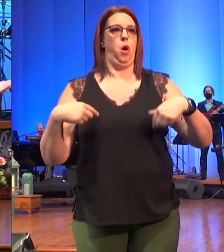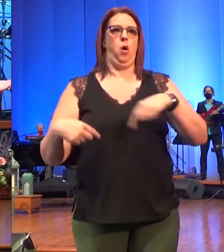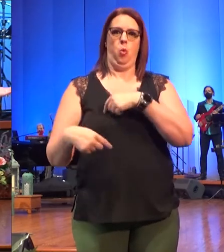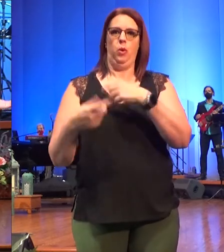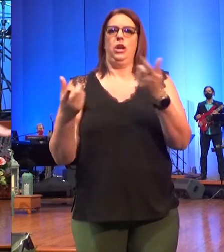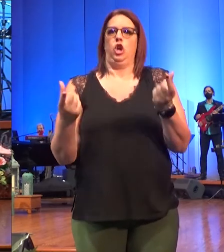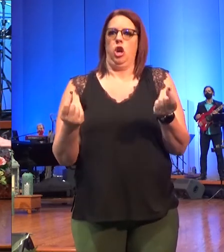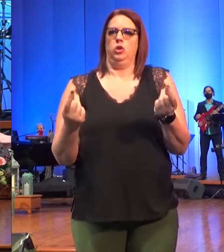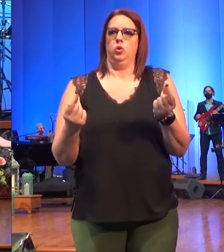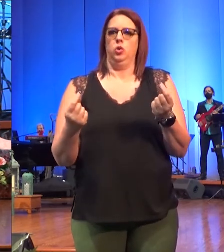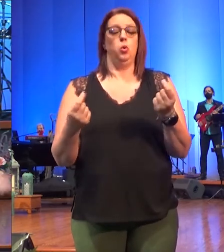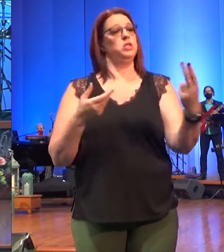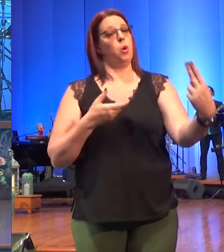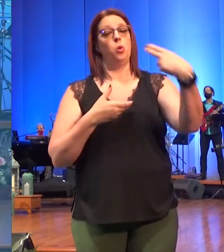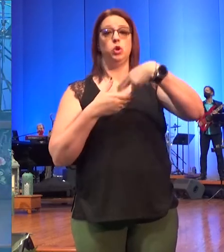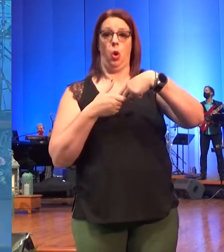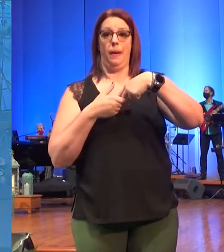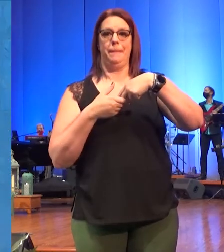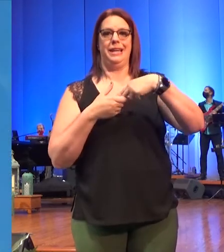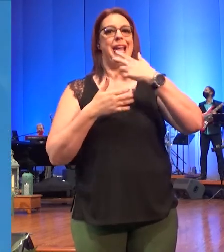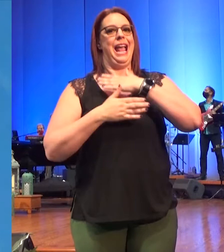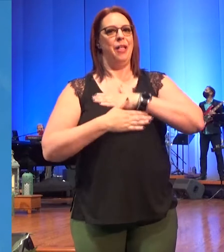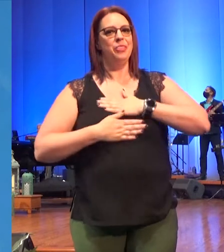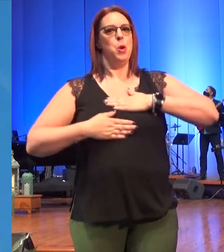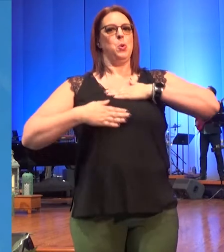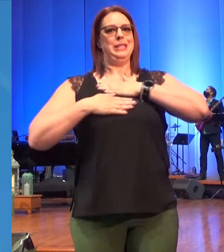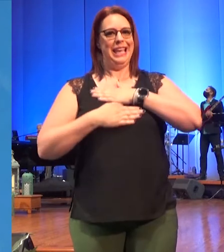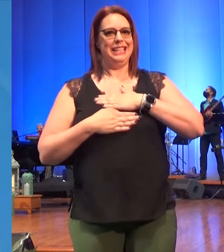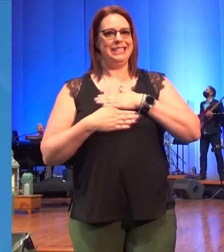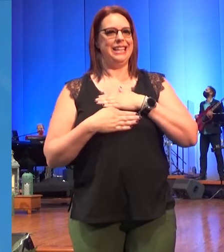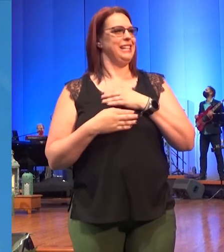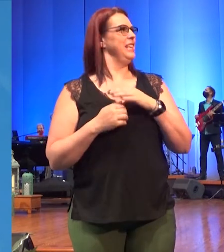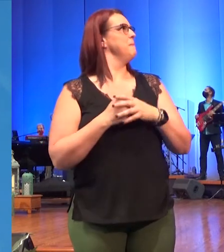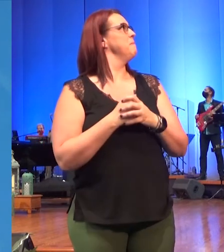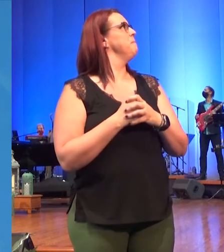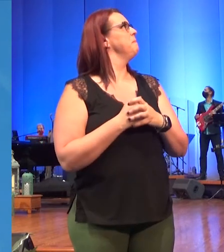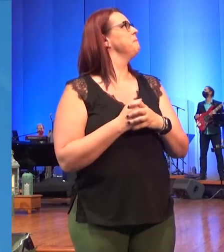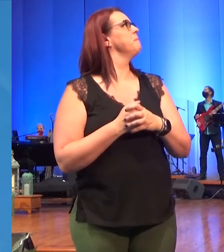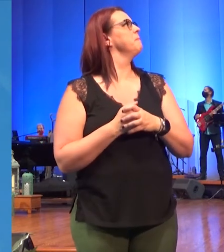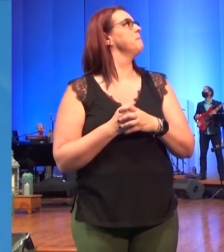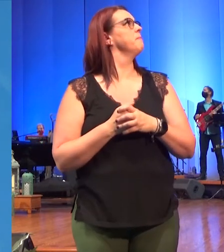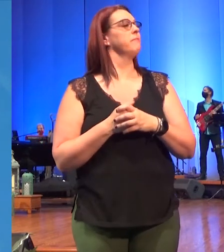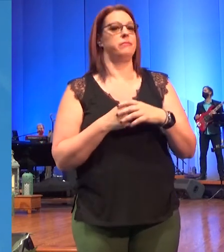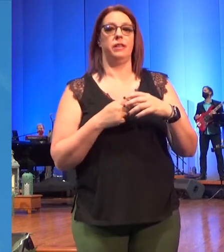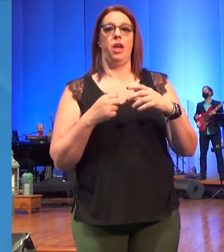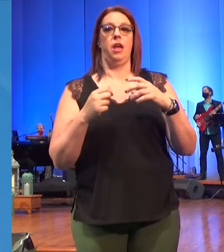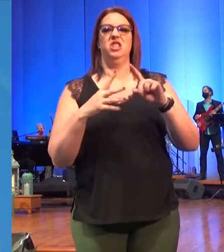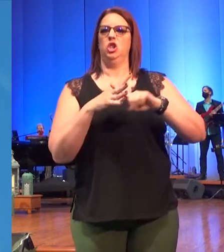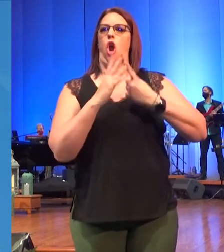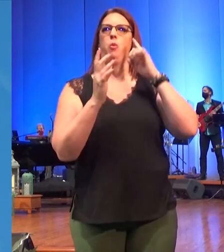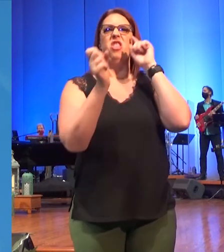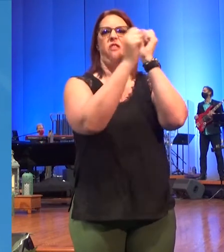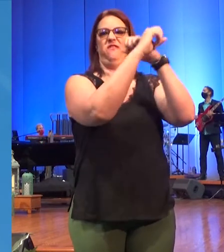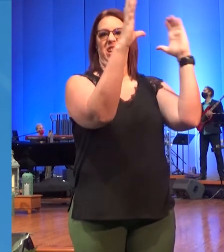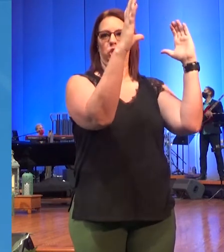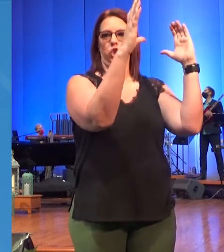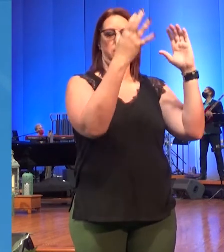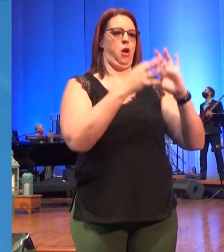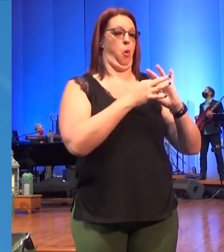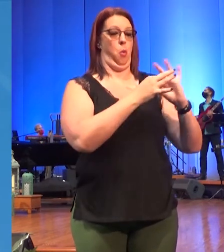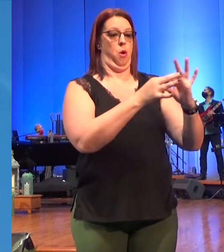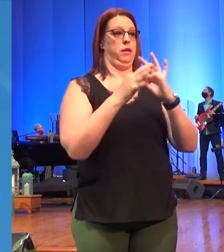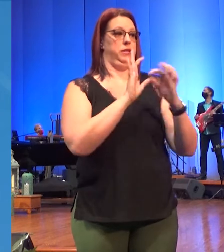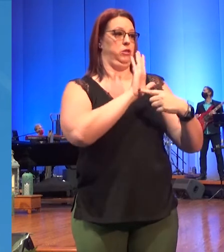you to join me as we read them aloud enthusiastically into our service this morning. Let's begin with our vision.